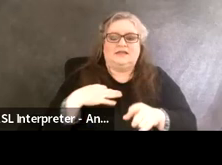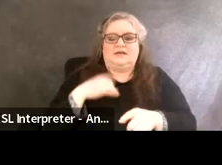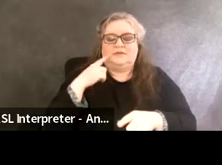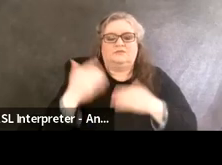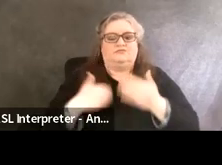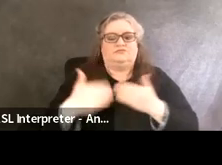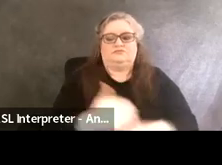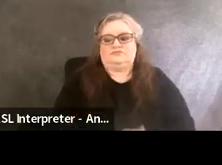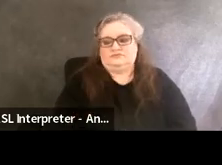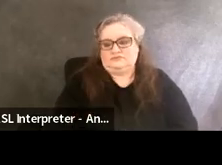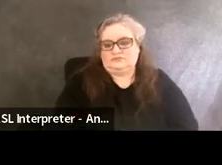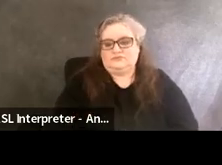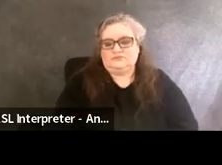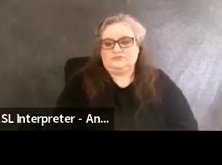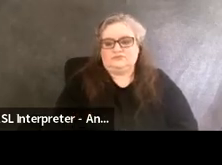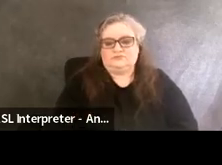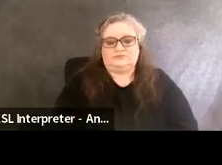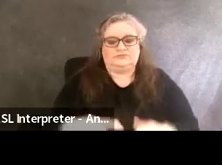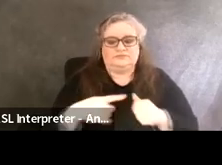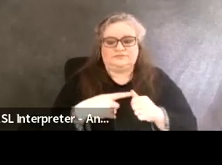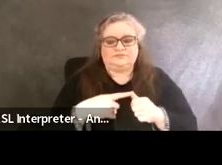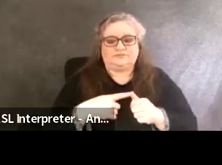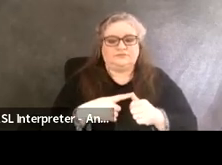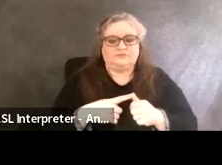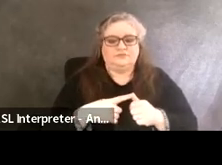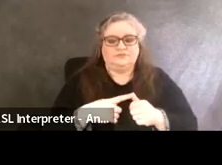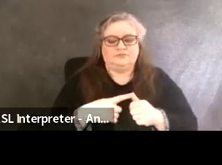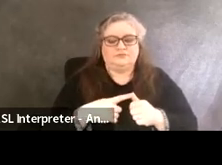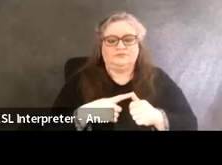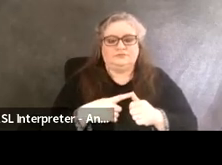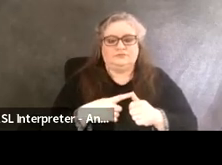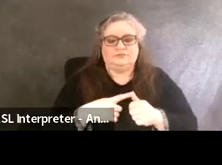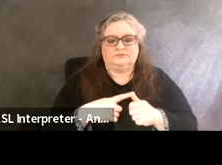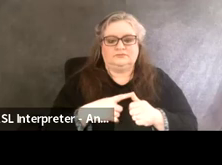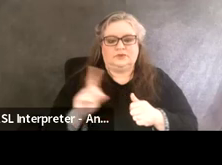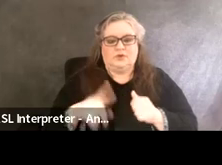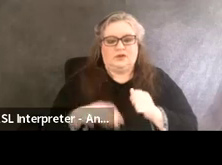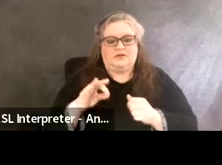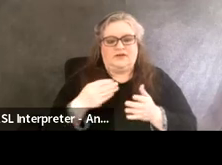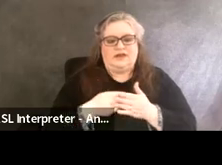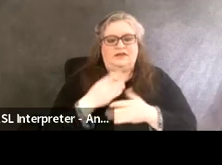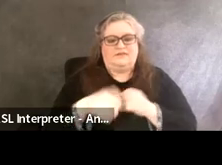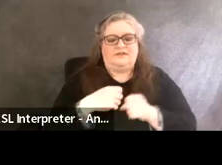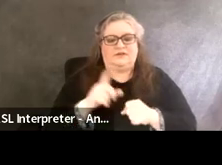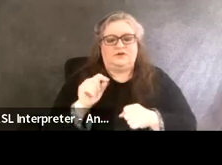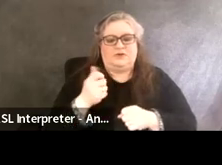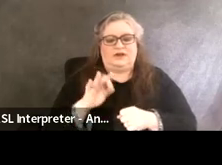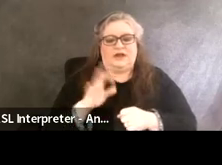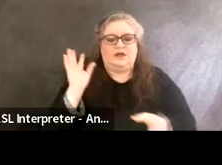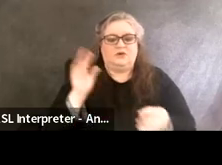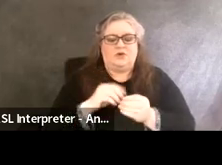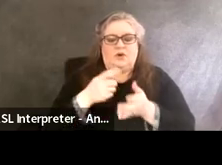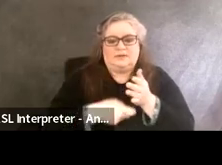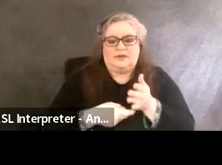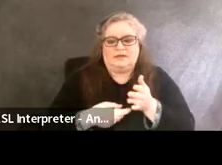So the first up is where to find your fiscal year 2019 total expenses.